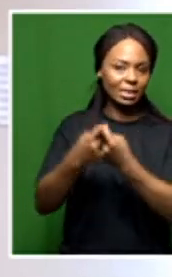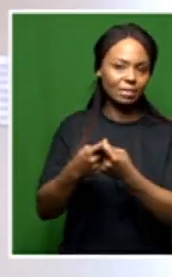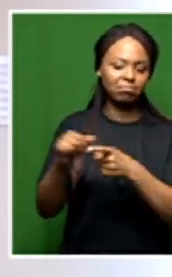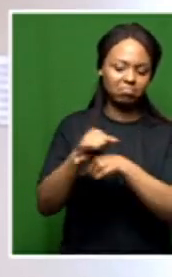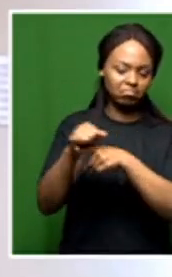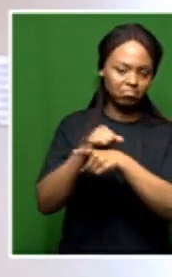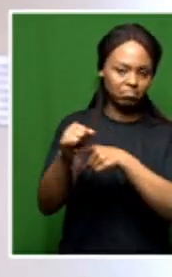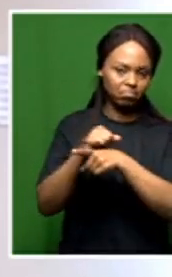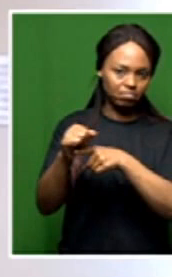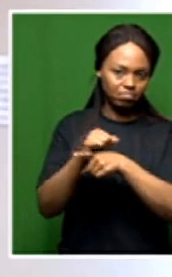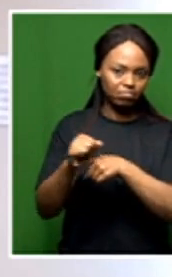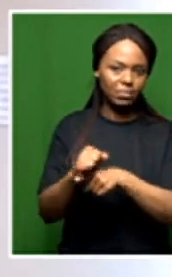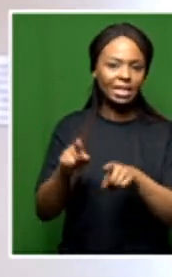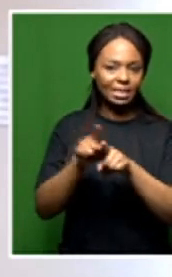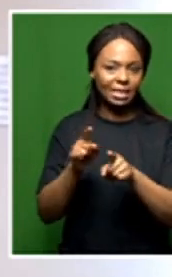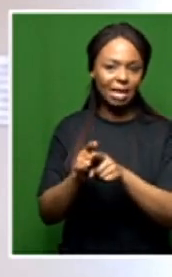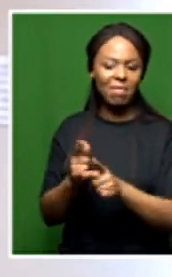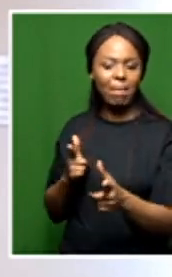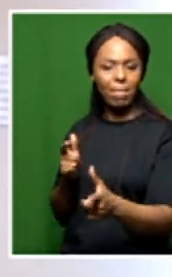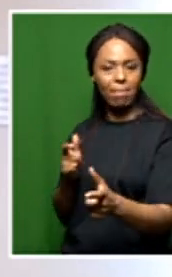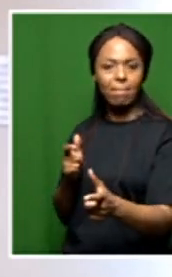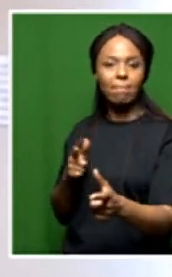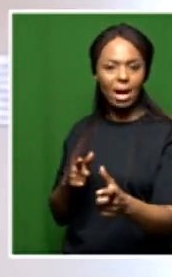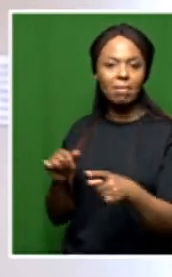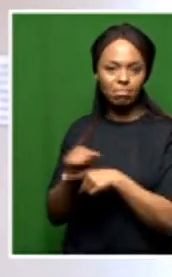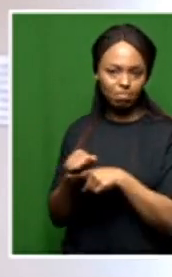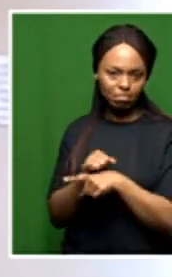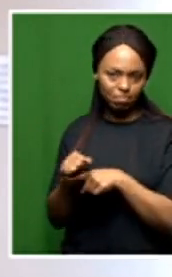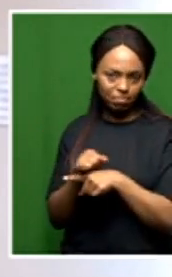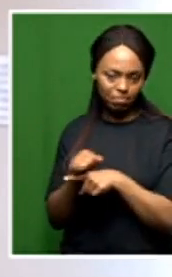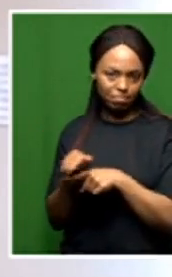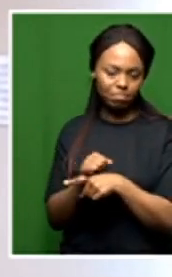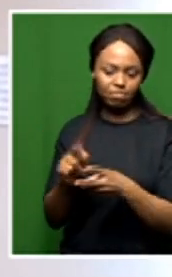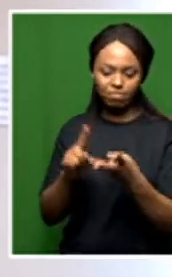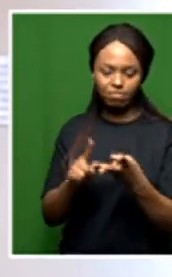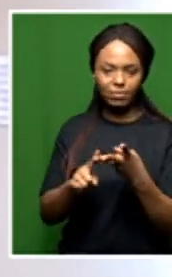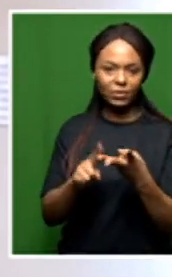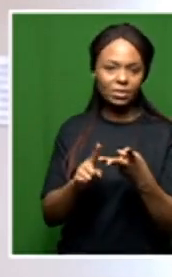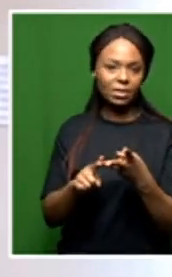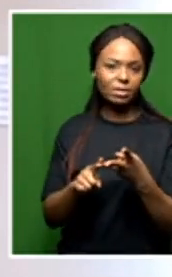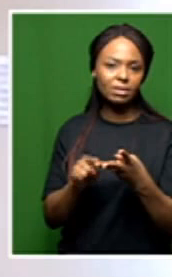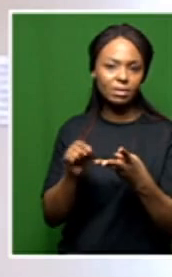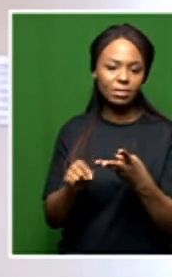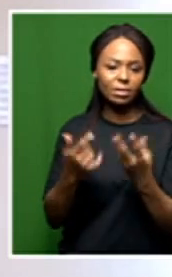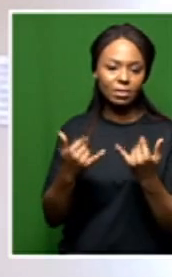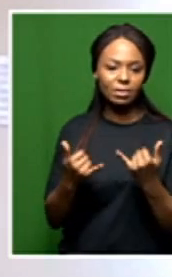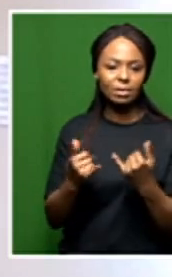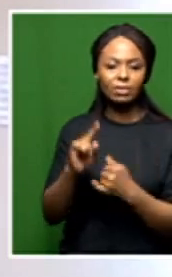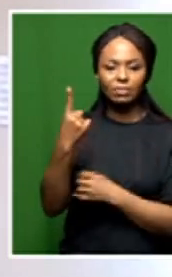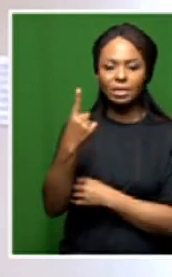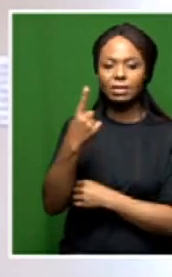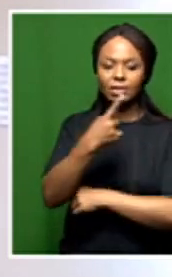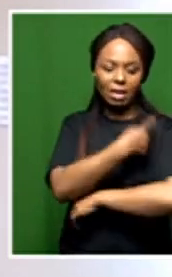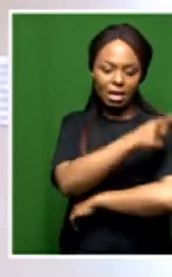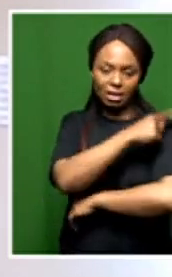a SANA firearm competency training as well as first aid training so that we're able to even assist those visitors in our parks